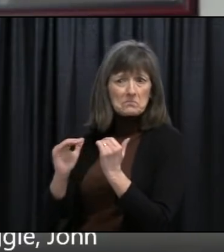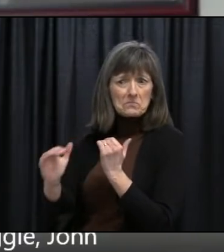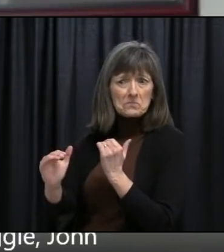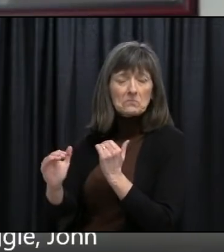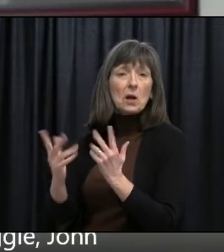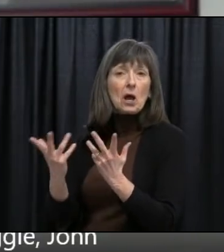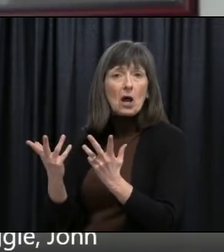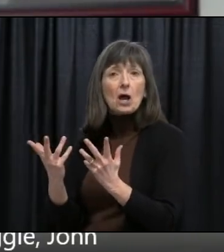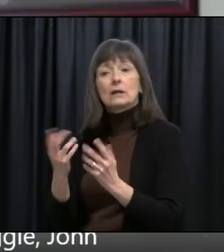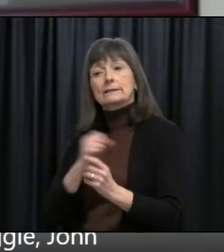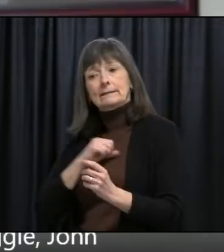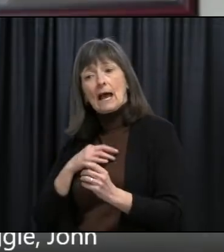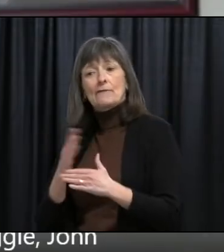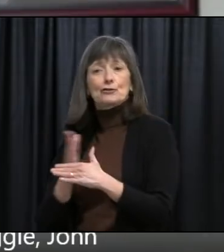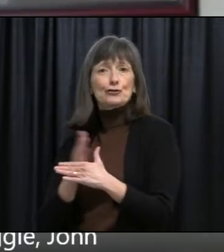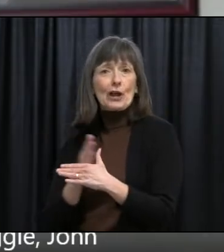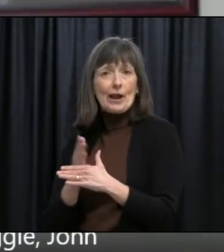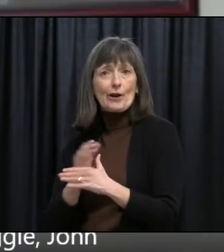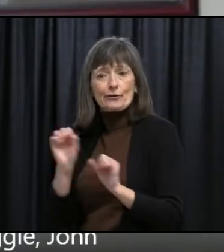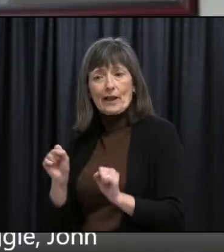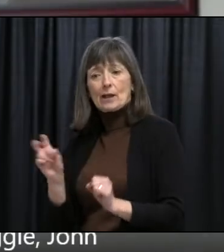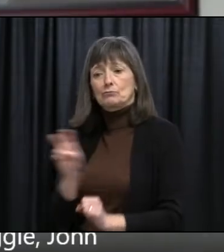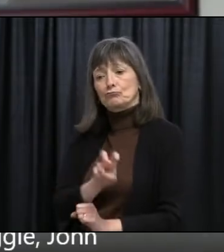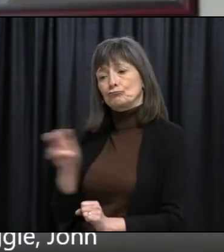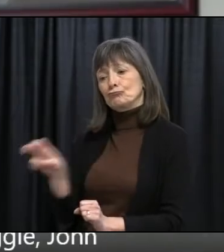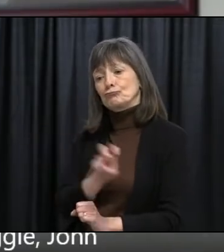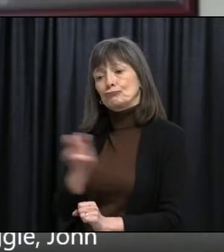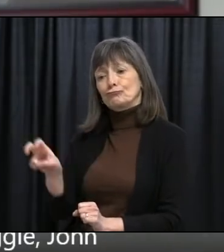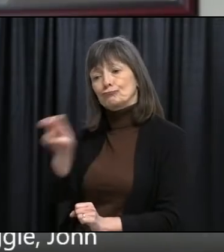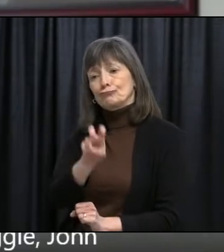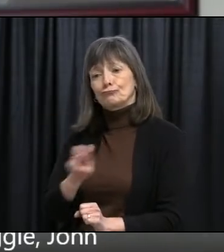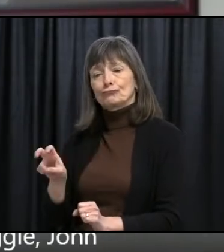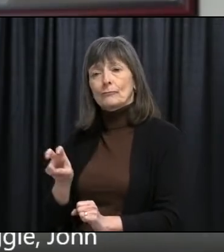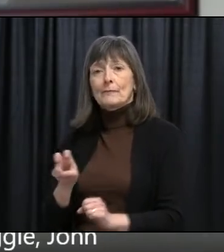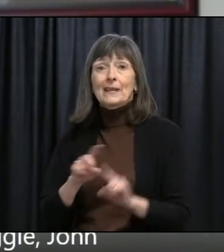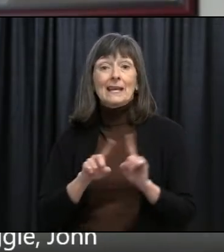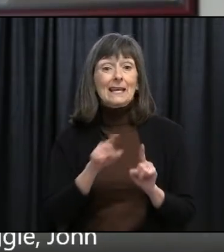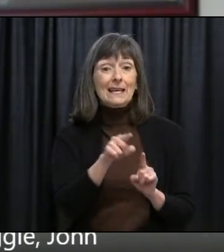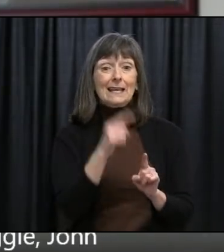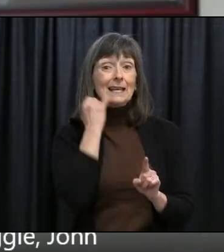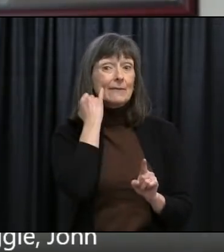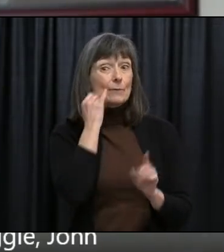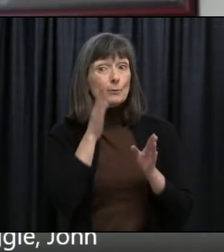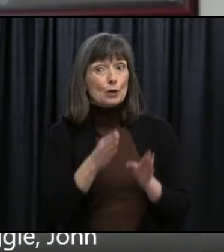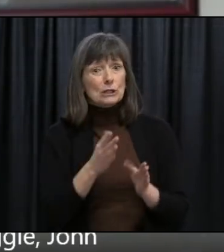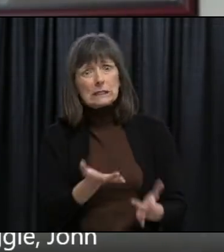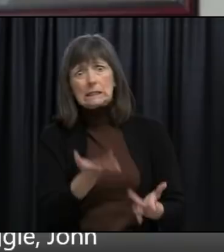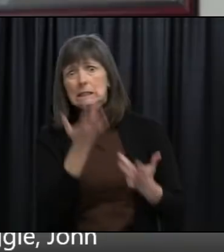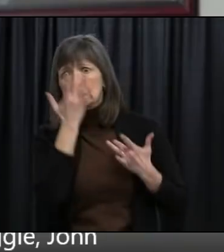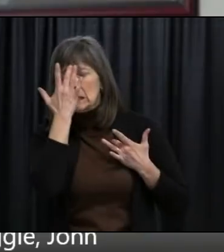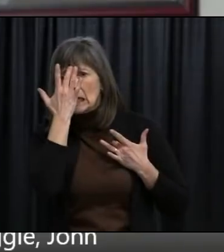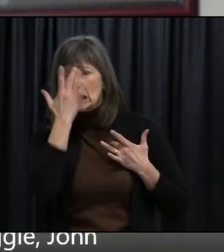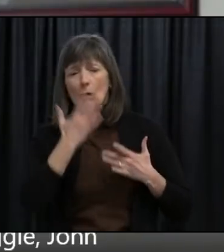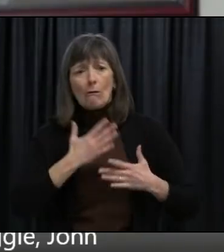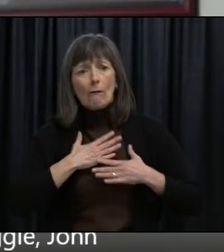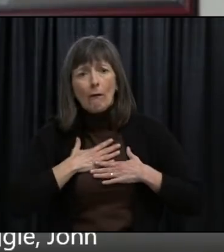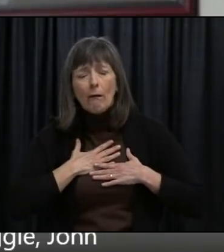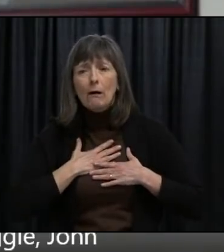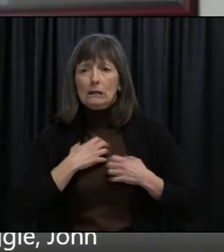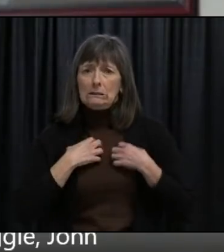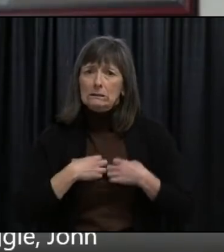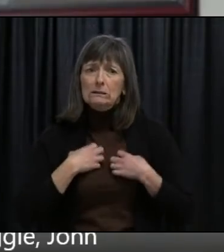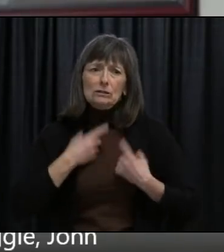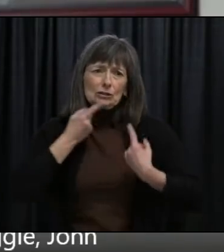however, that there is an increase in lab capacity for blood gases, an increased requirement for